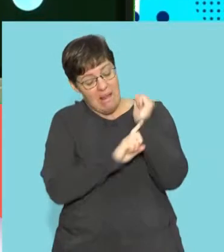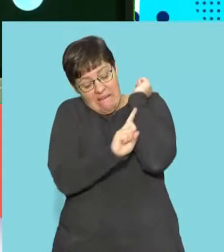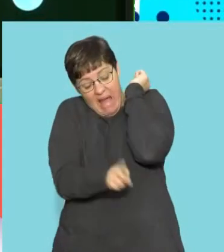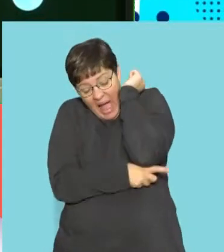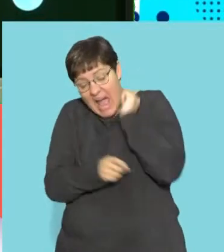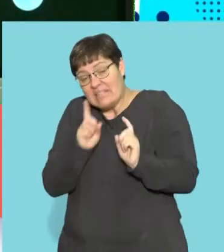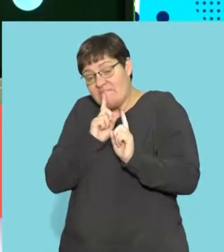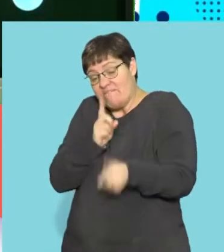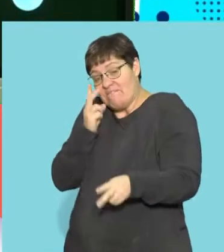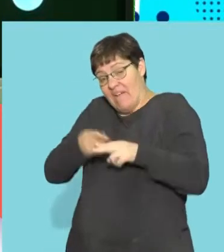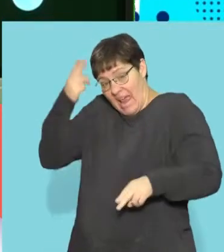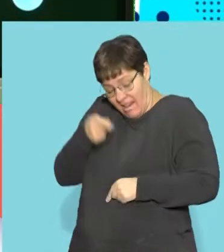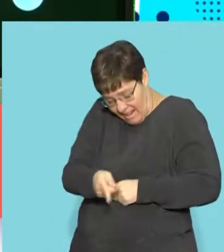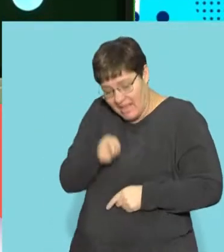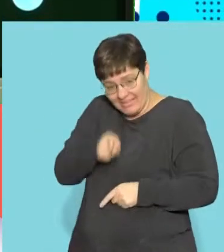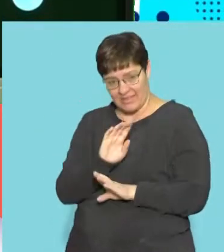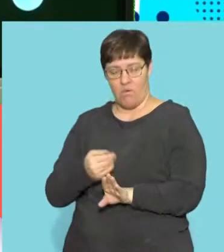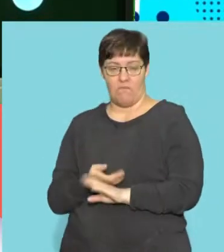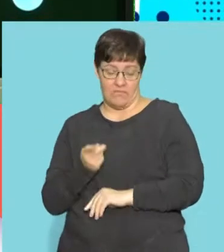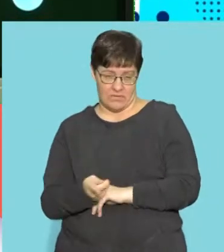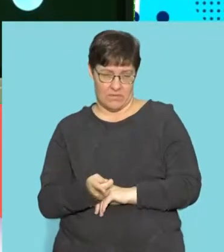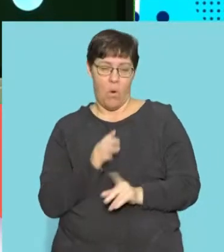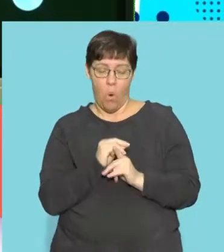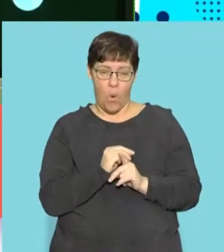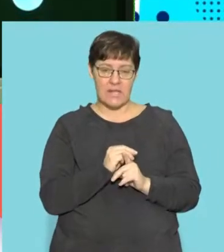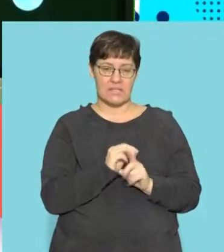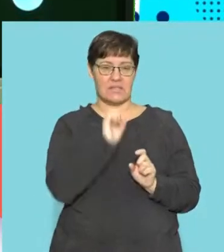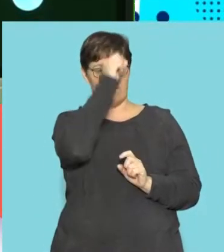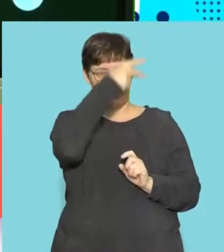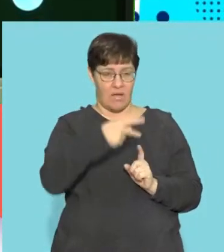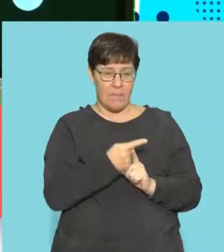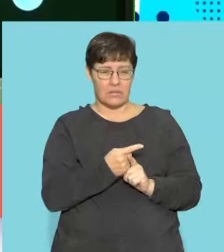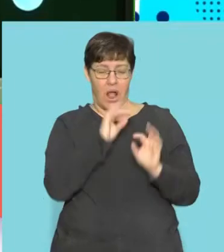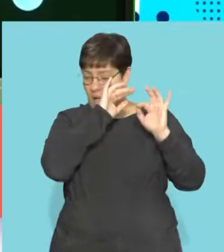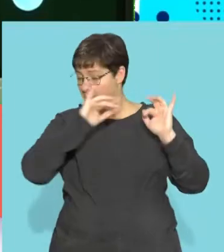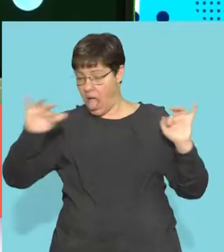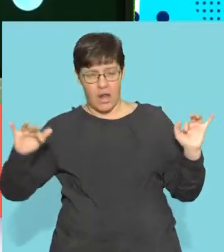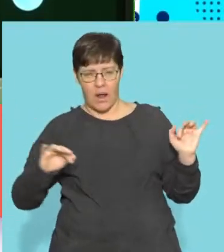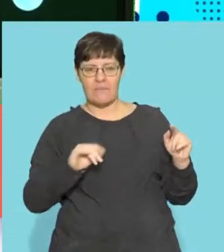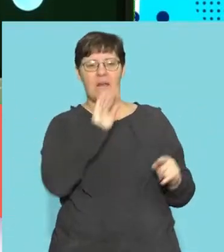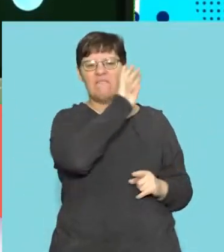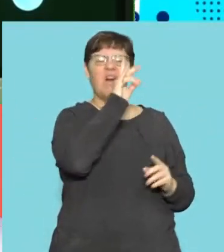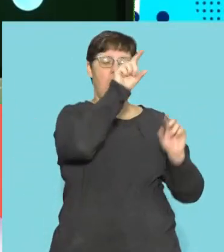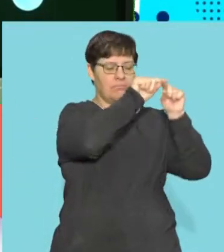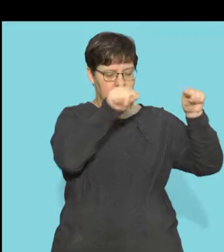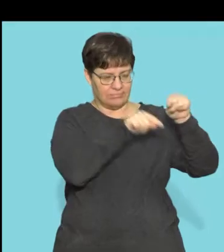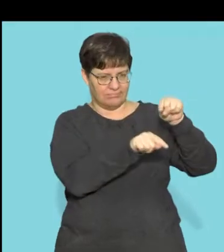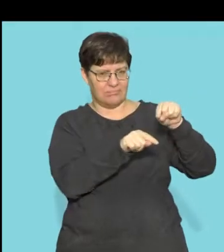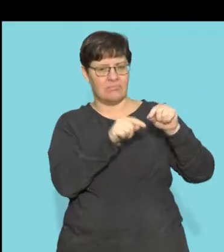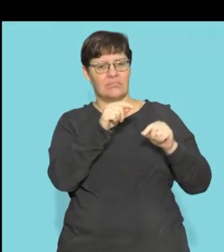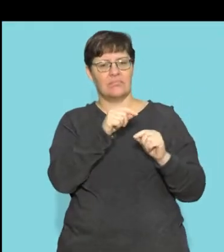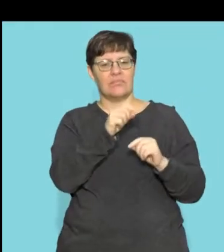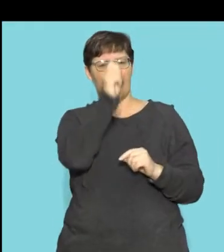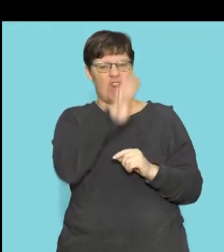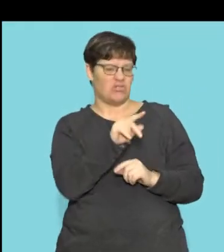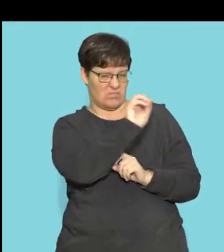final answer. So always write them as fractions, because to write 10 decimals is a lot of work. Now from here, I